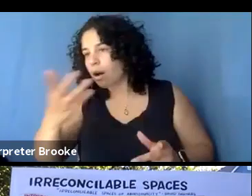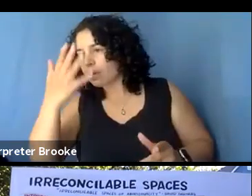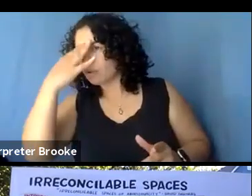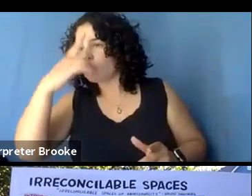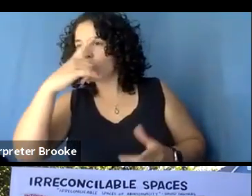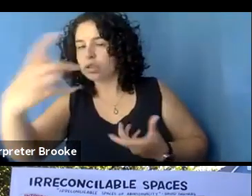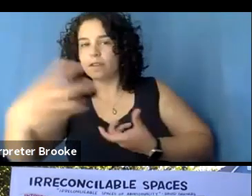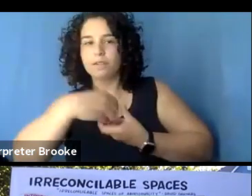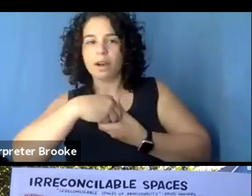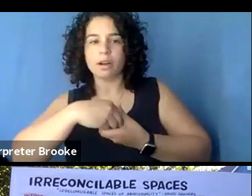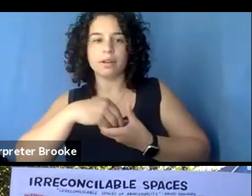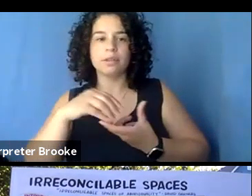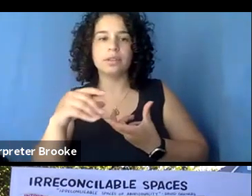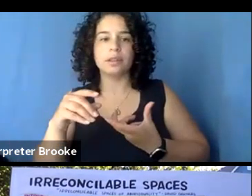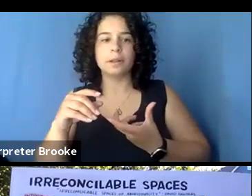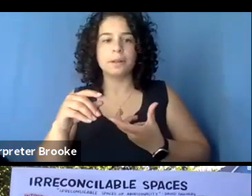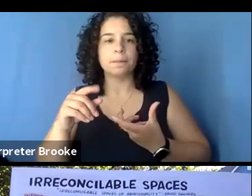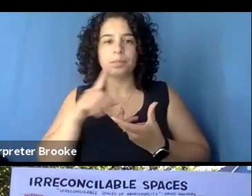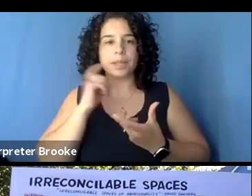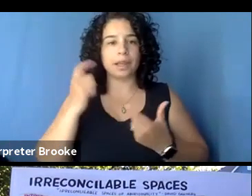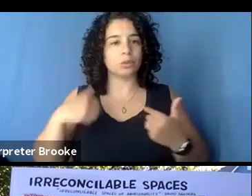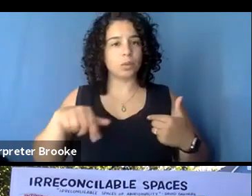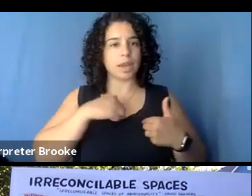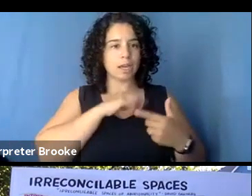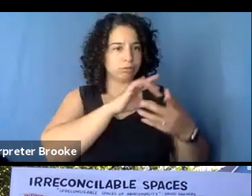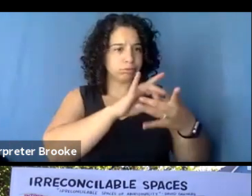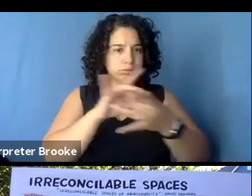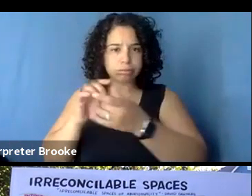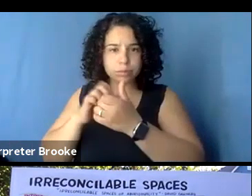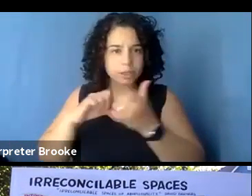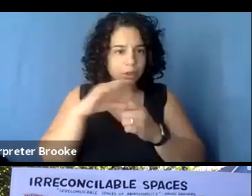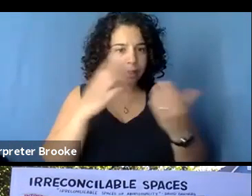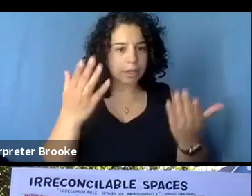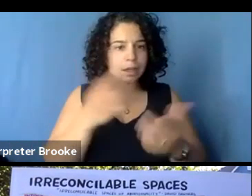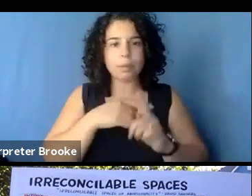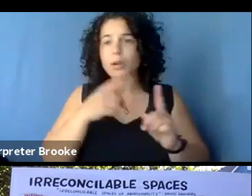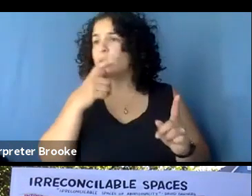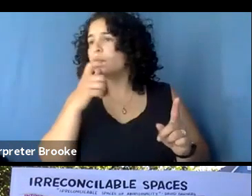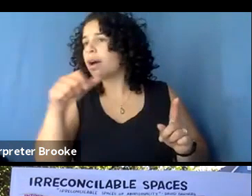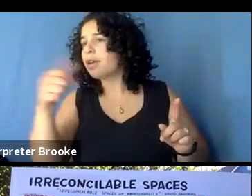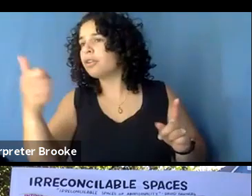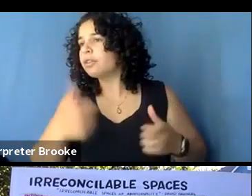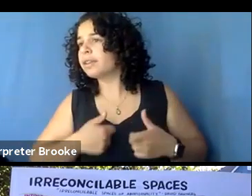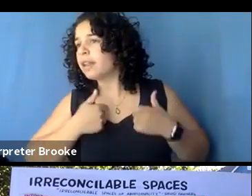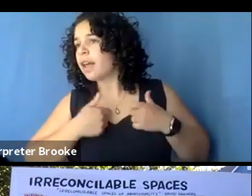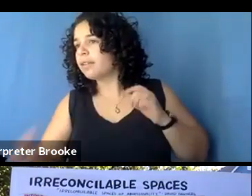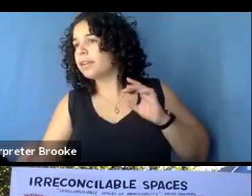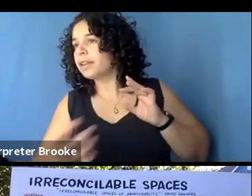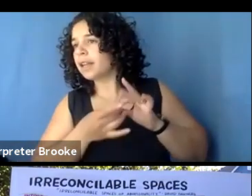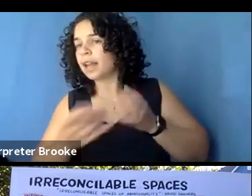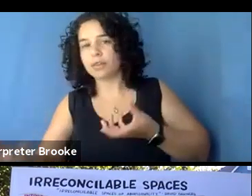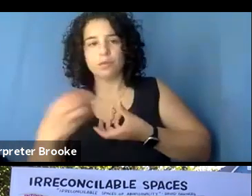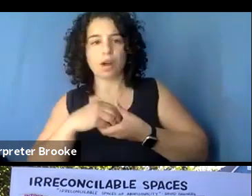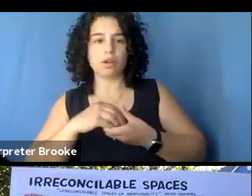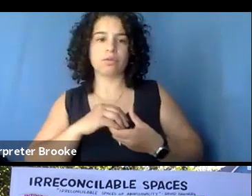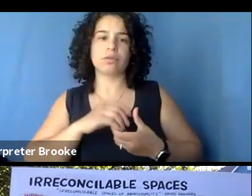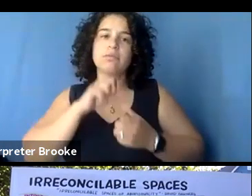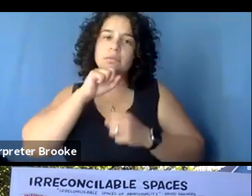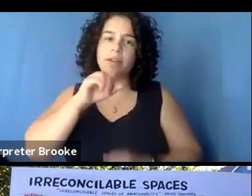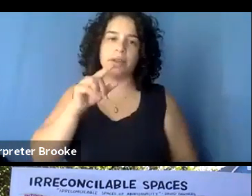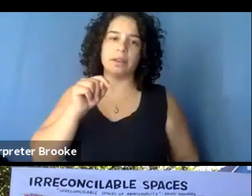square of relations here, who's tuning in live, and to know that we really do long